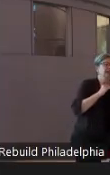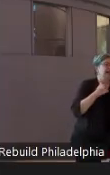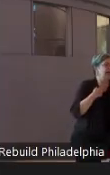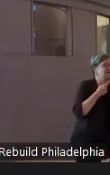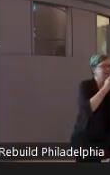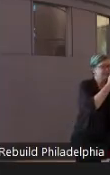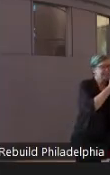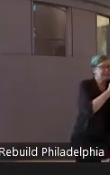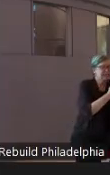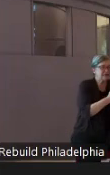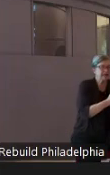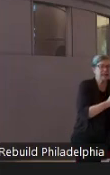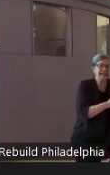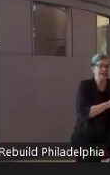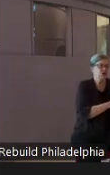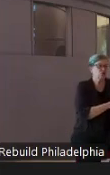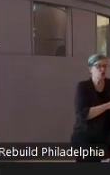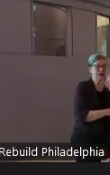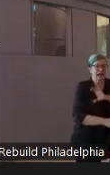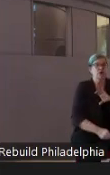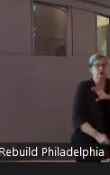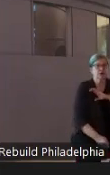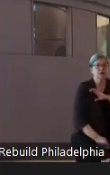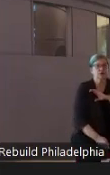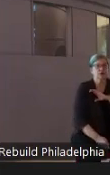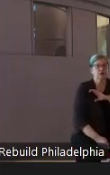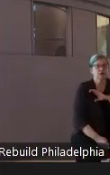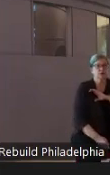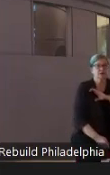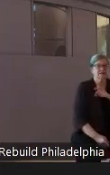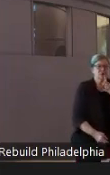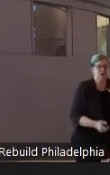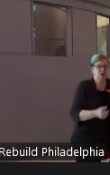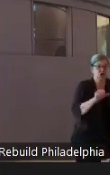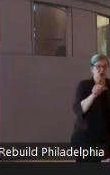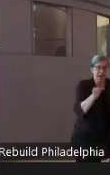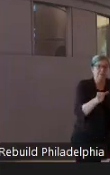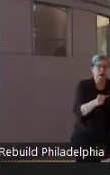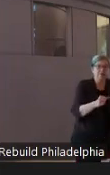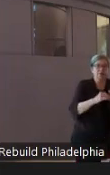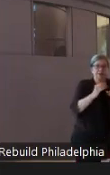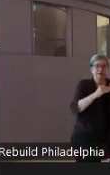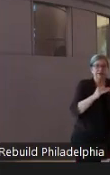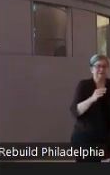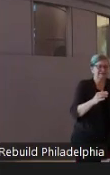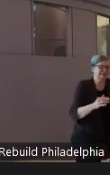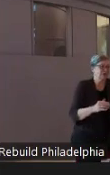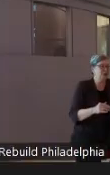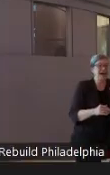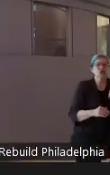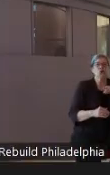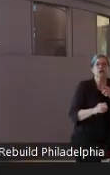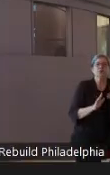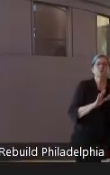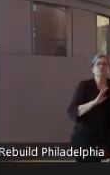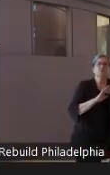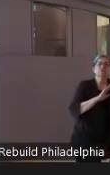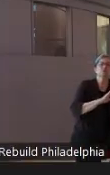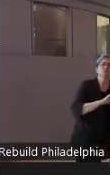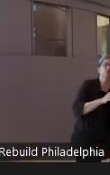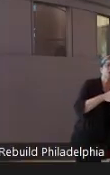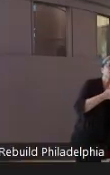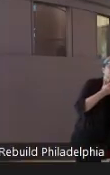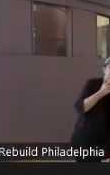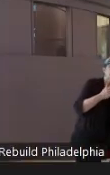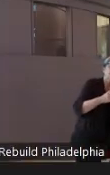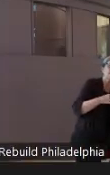very specific historic character almost to the shape of the building. So as we go through the presentation, you'll see what we did